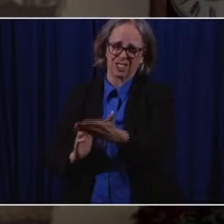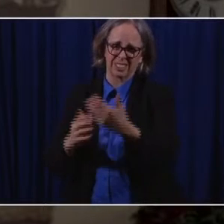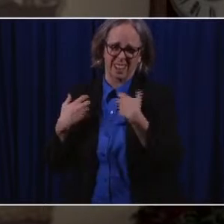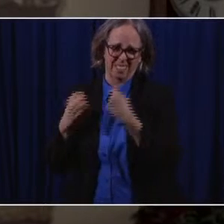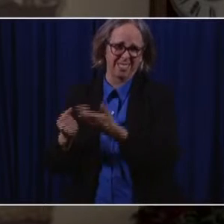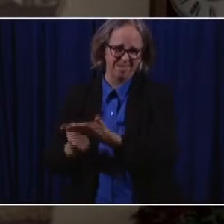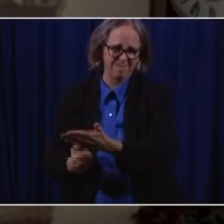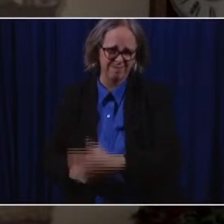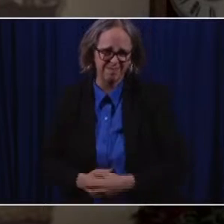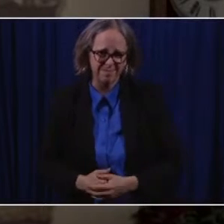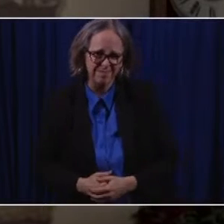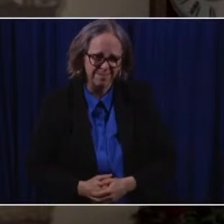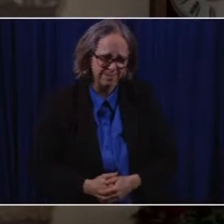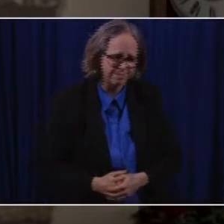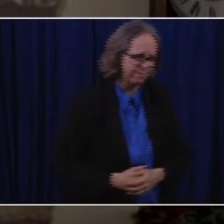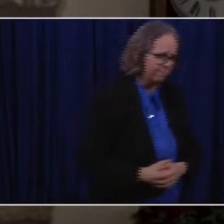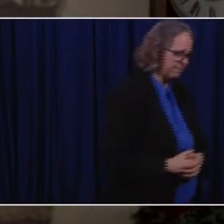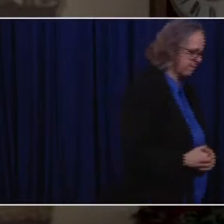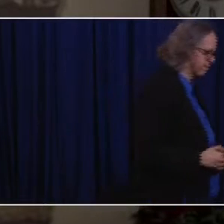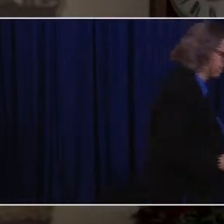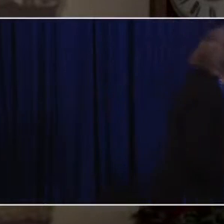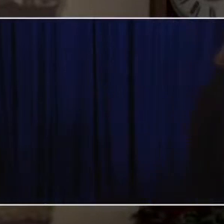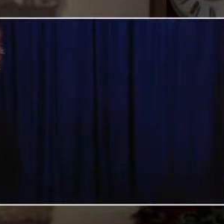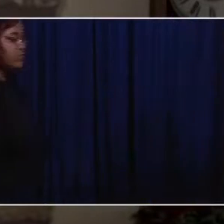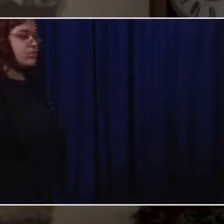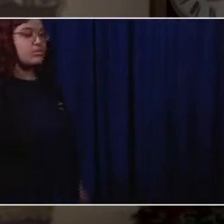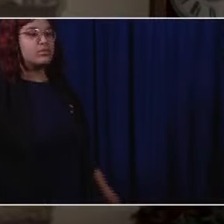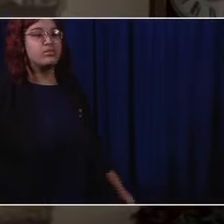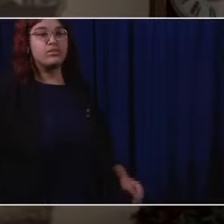Next question is from Molly Martinez at Spectrum News.